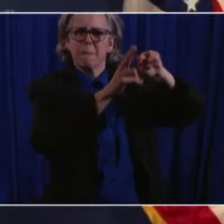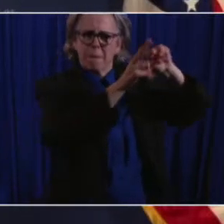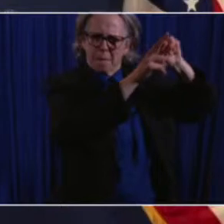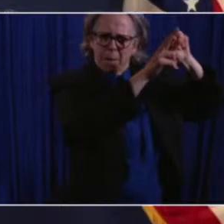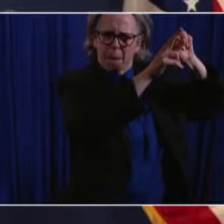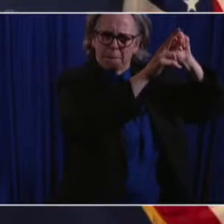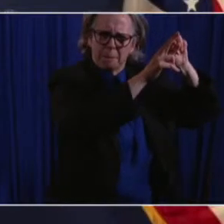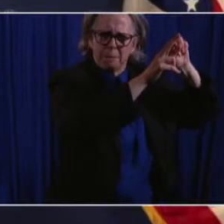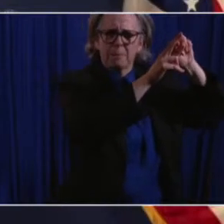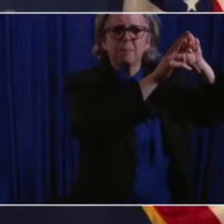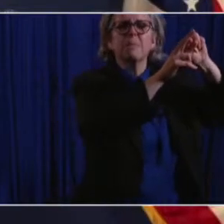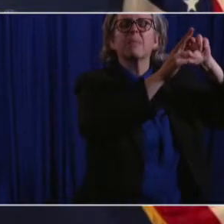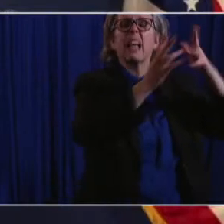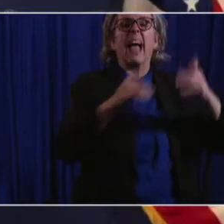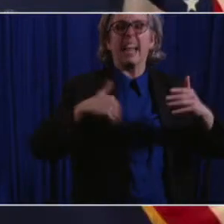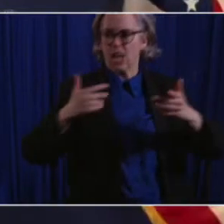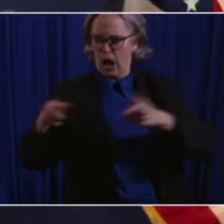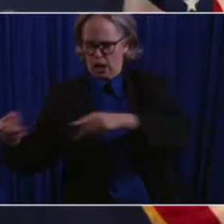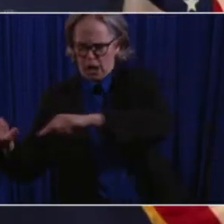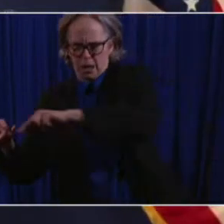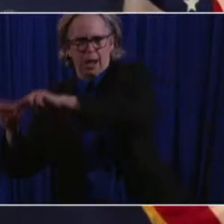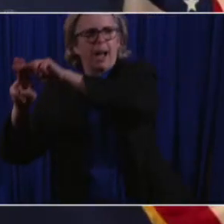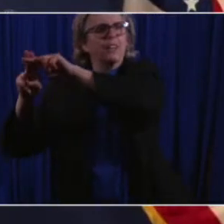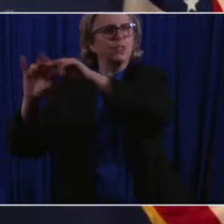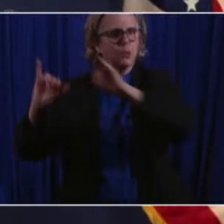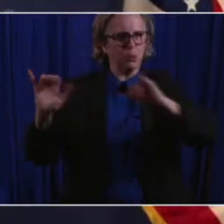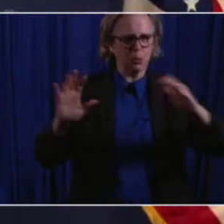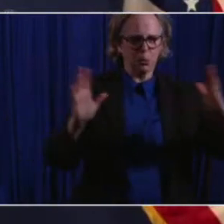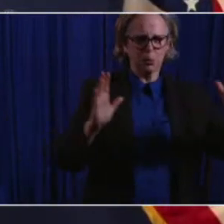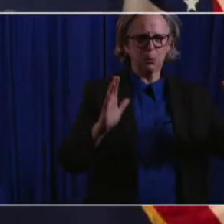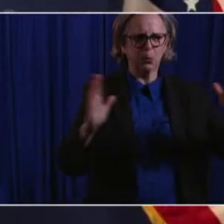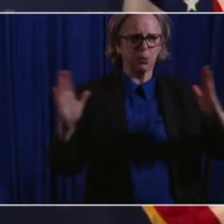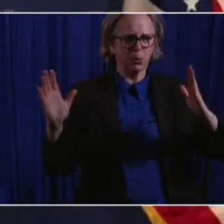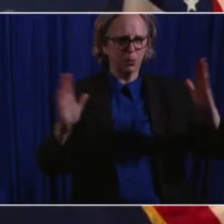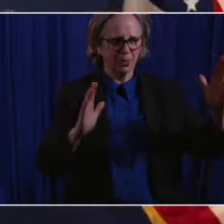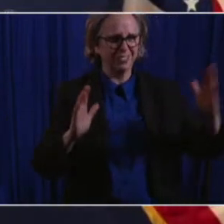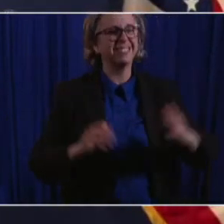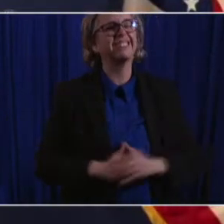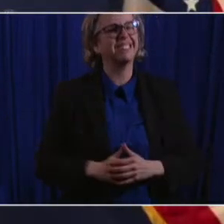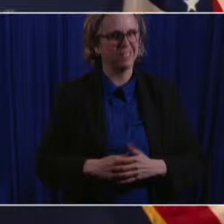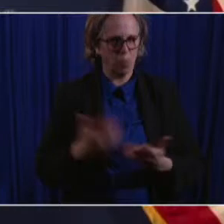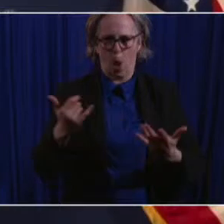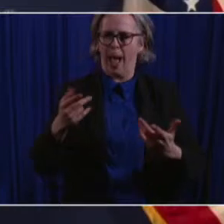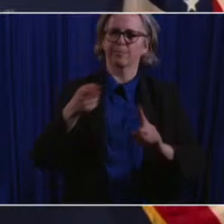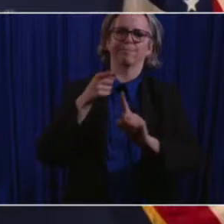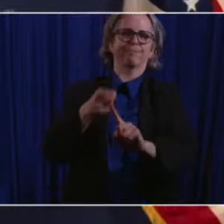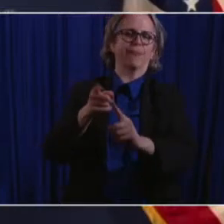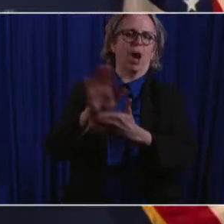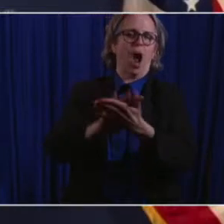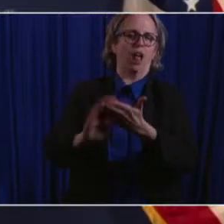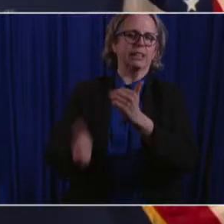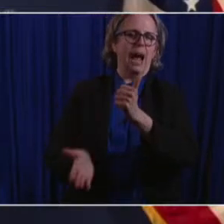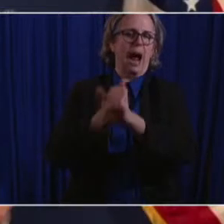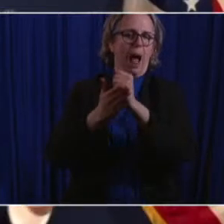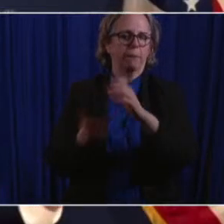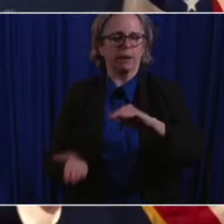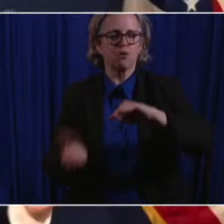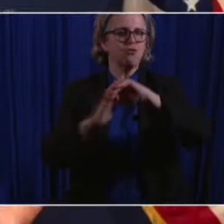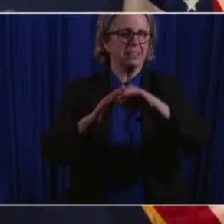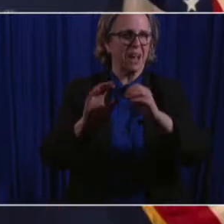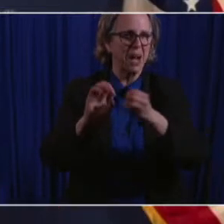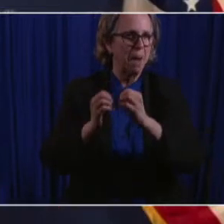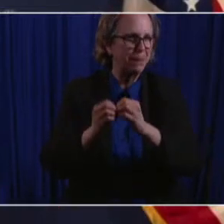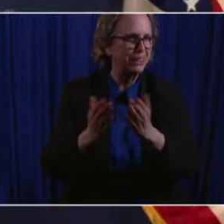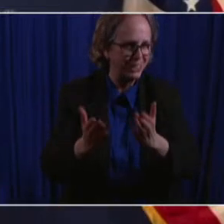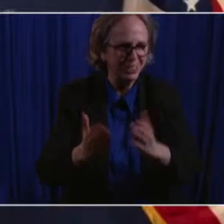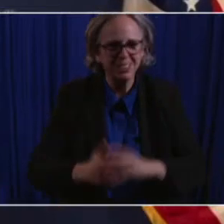If you look at what's going on in the college campuses, is certainly driving this youngest age group up. So we thank all our